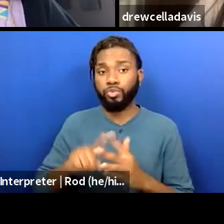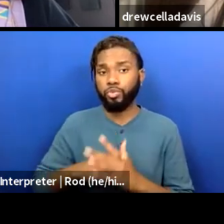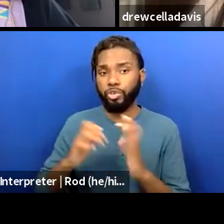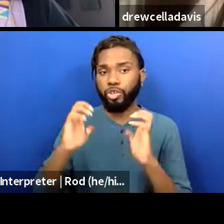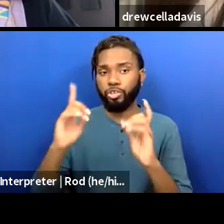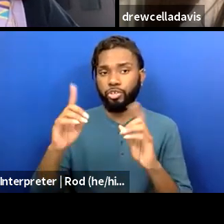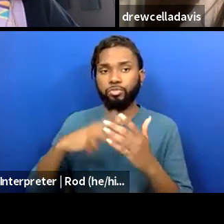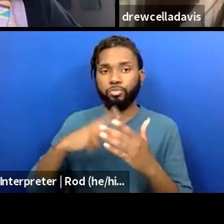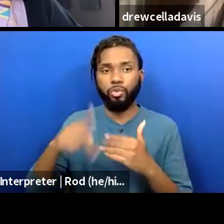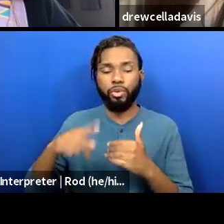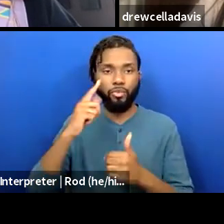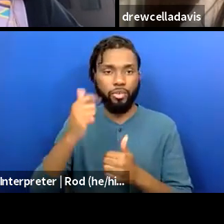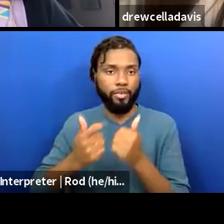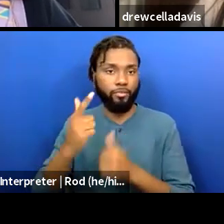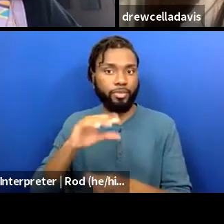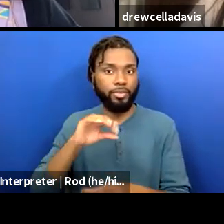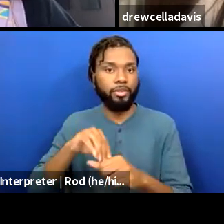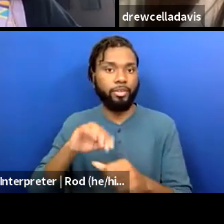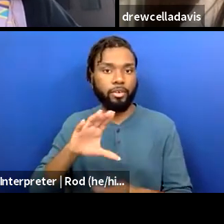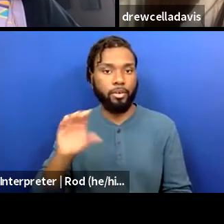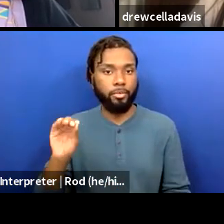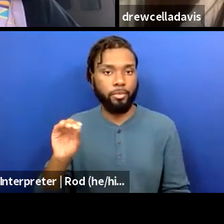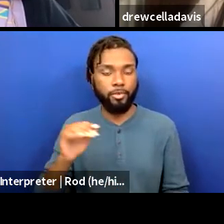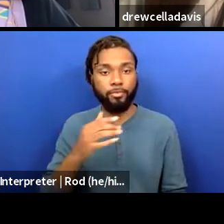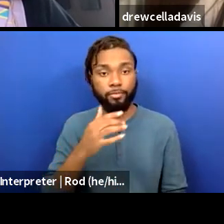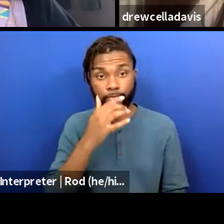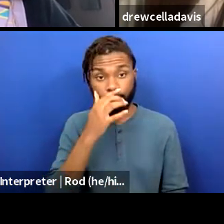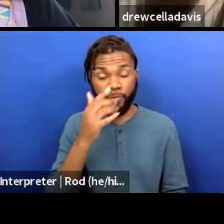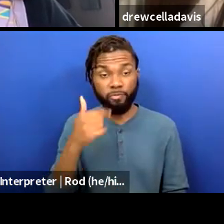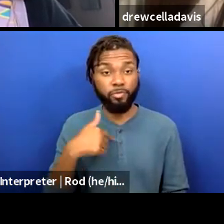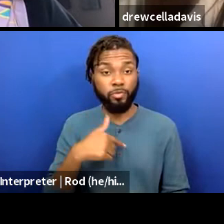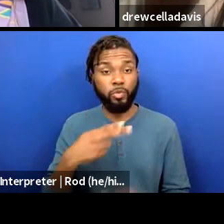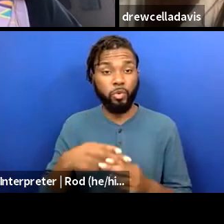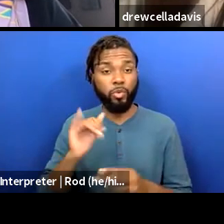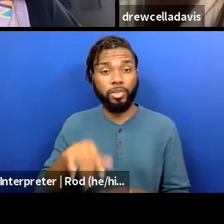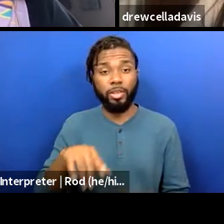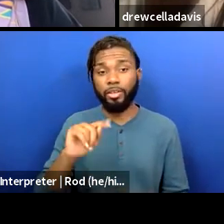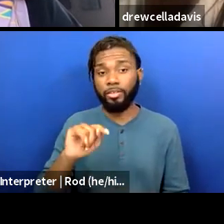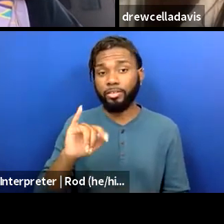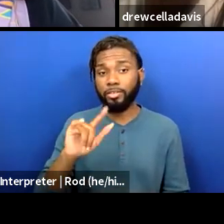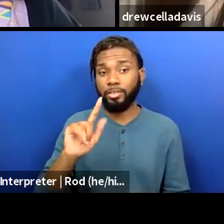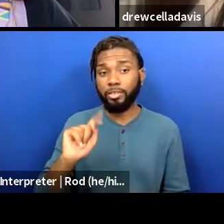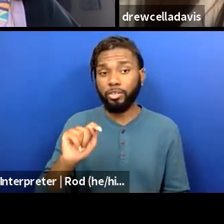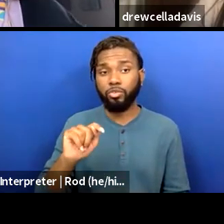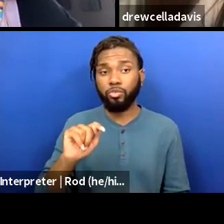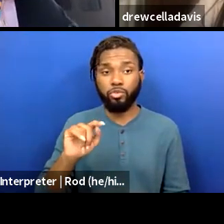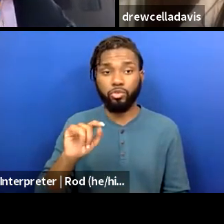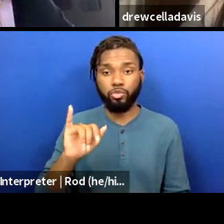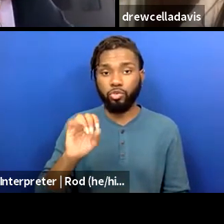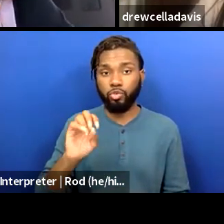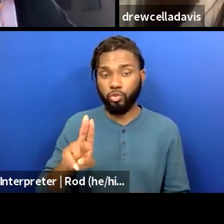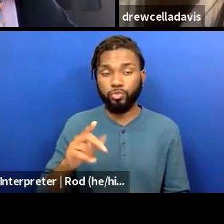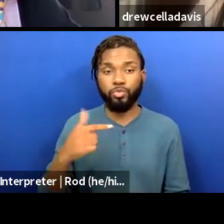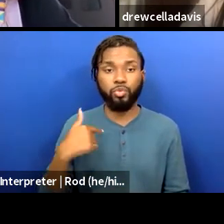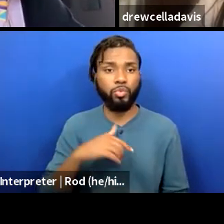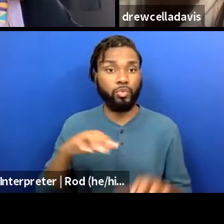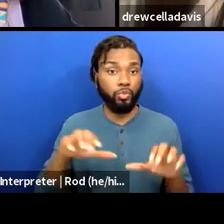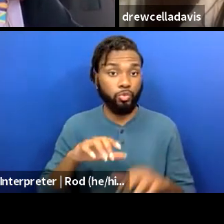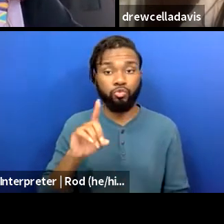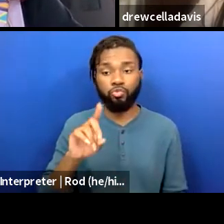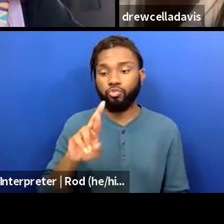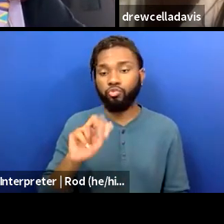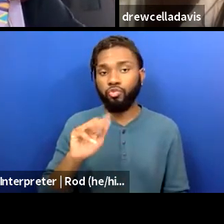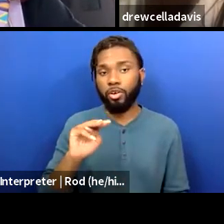for everyone in the company. We called it Tilt U, and we did dramaturgy and